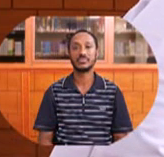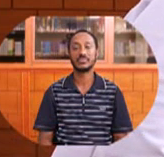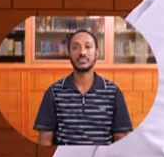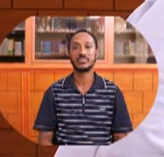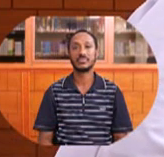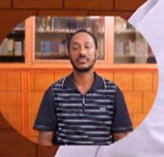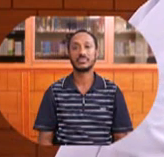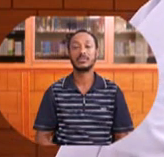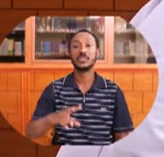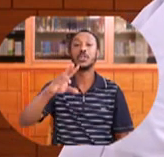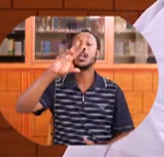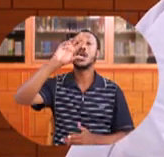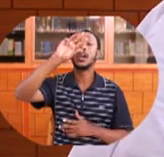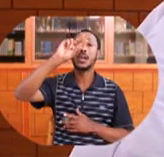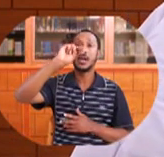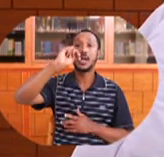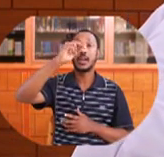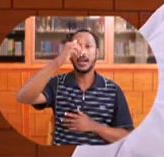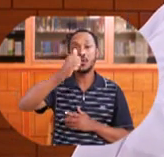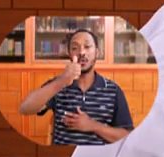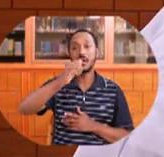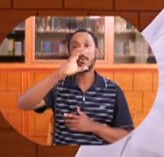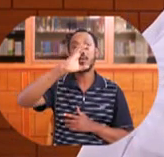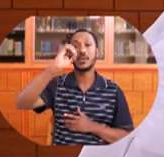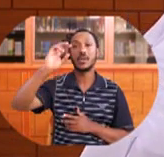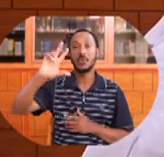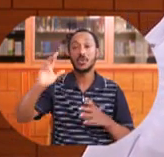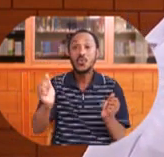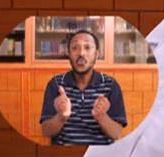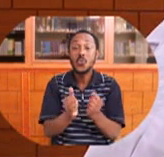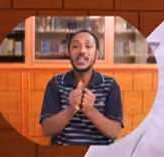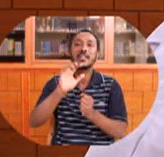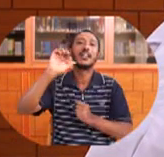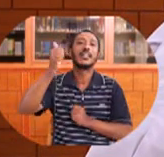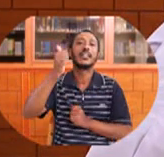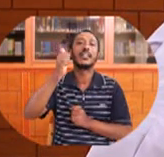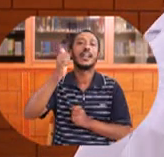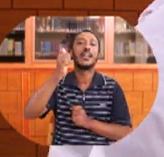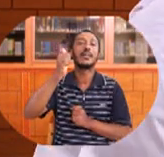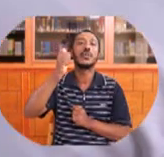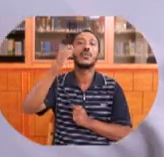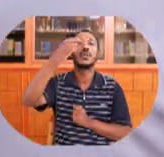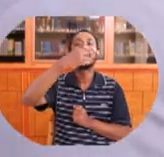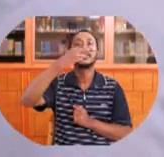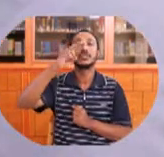Sodium carbonate with 10 molecules of